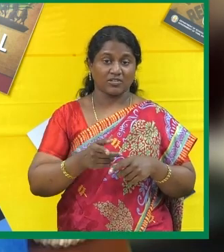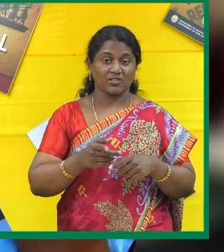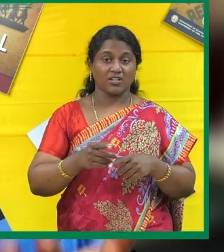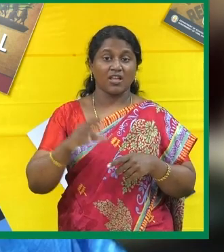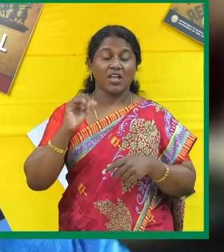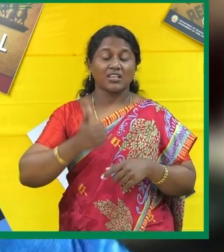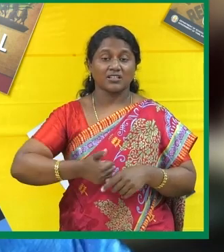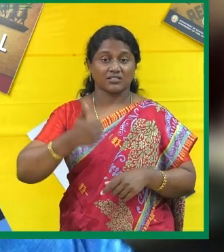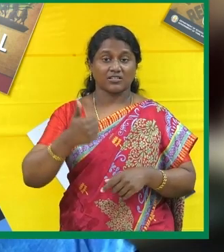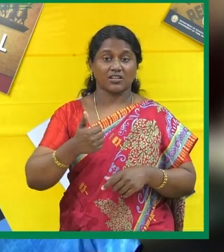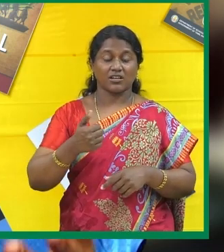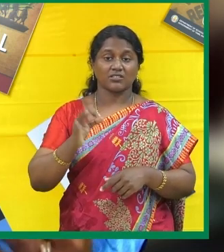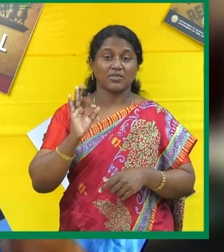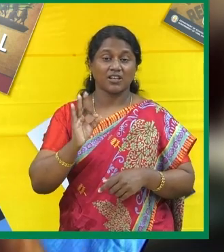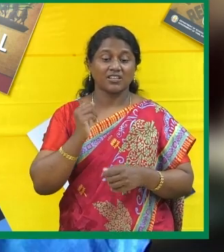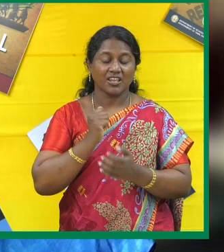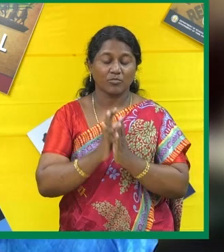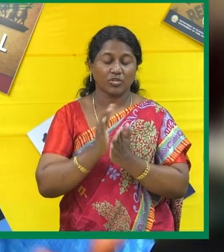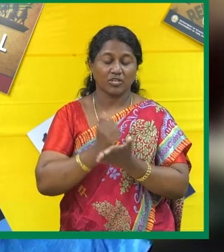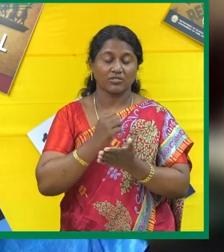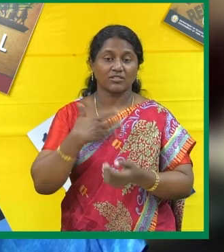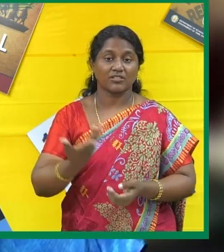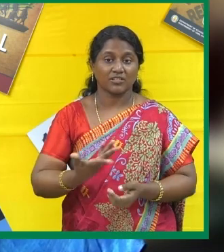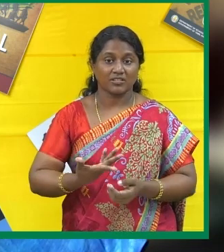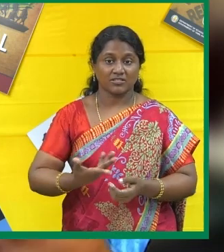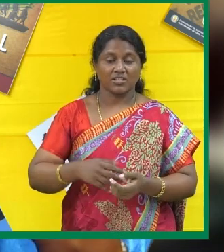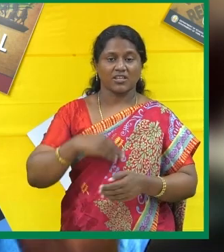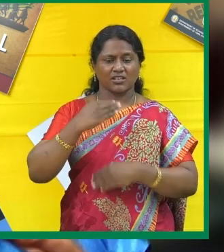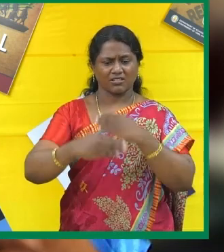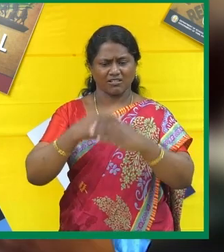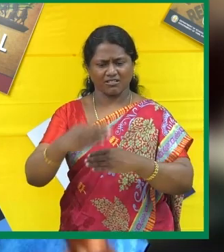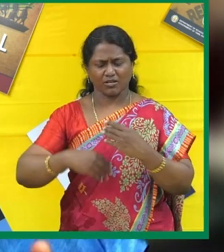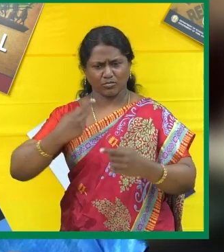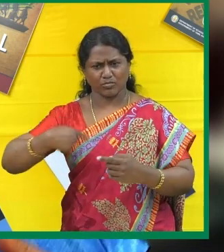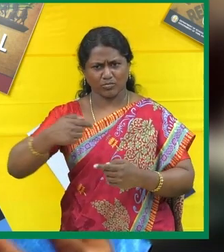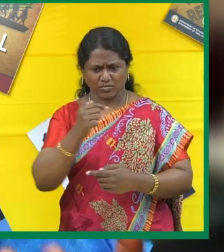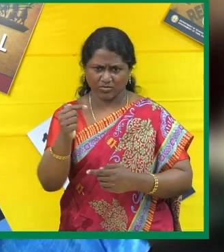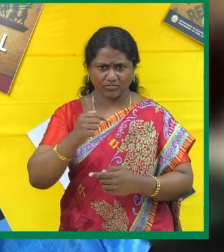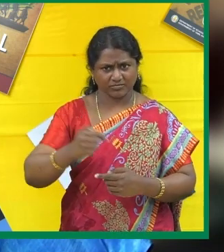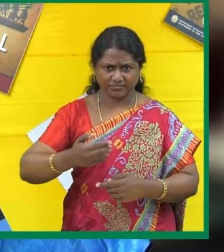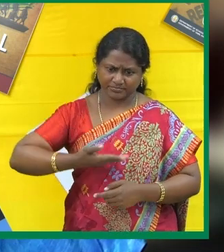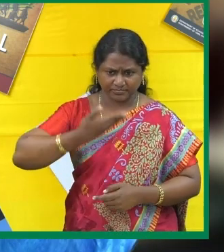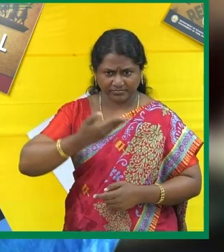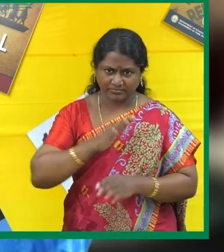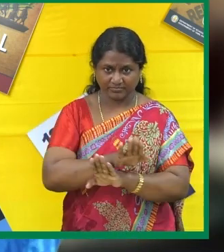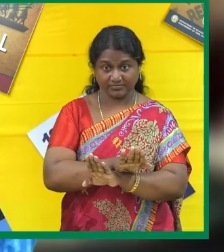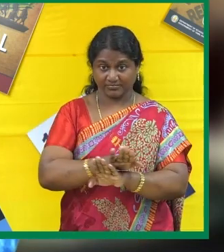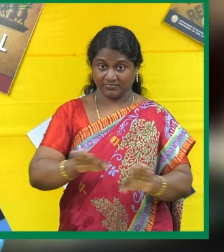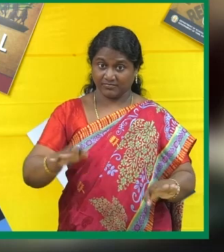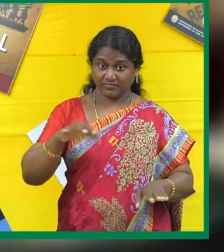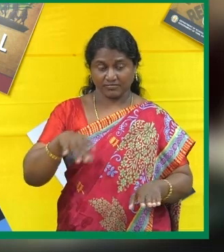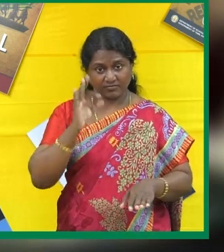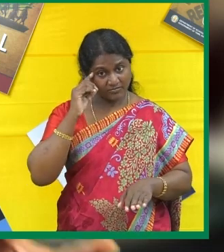have studied the poem. So we read the poem, every word by word, line by line we learnt. Now it's clear for